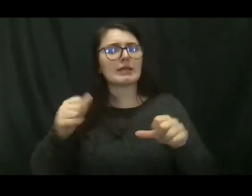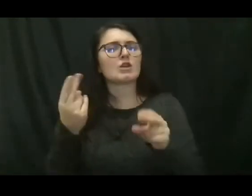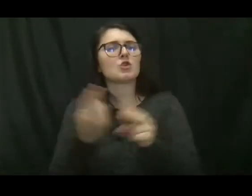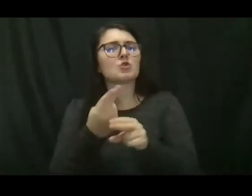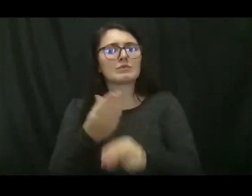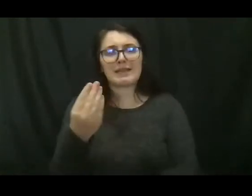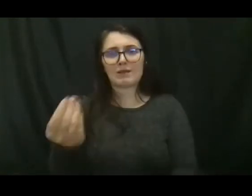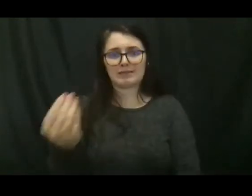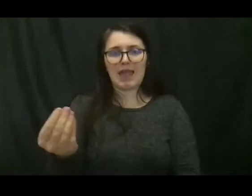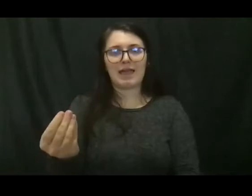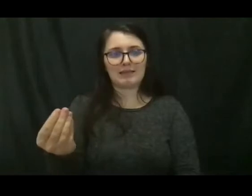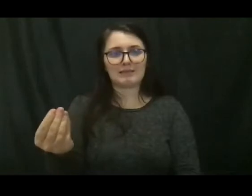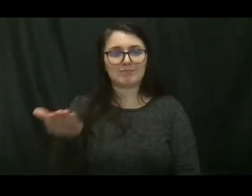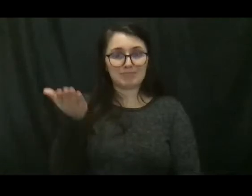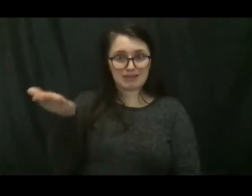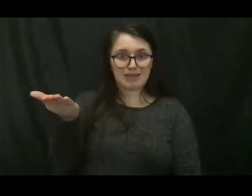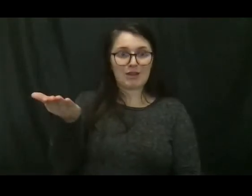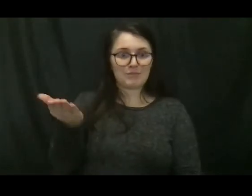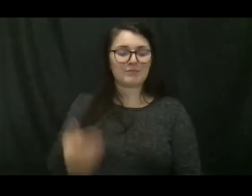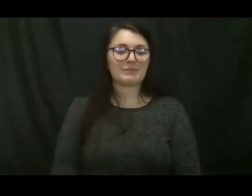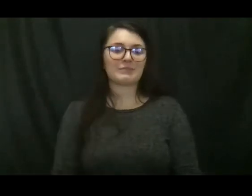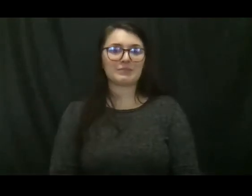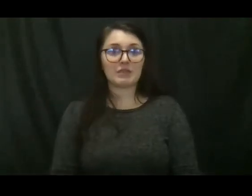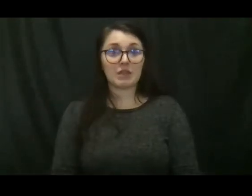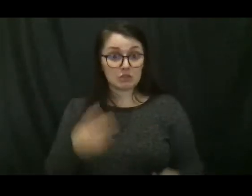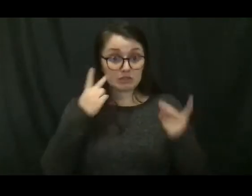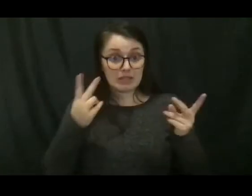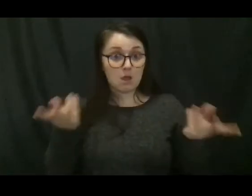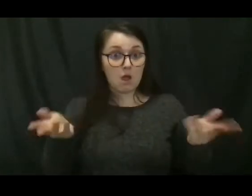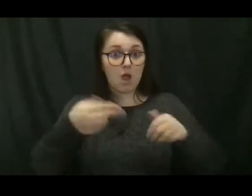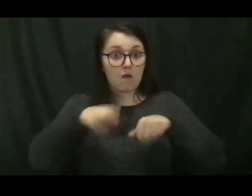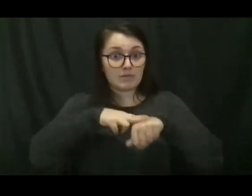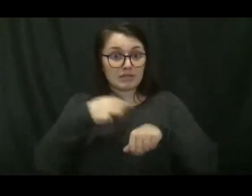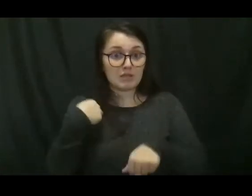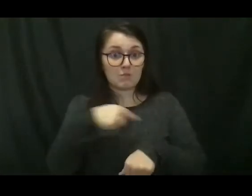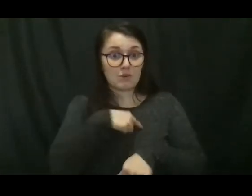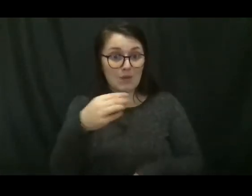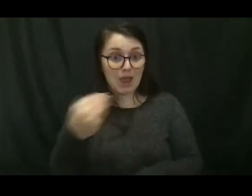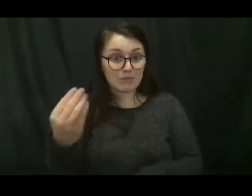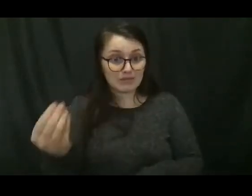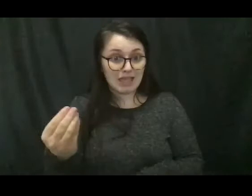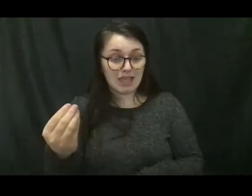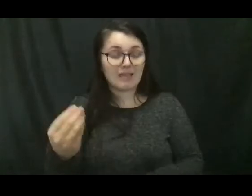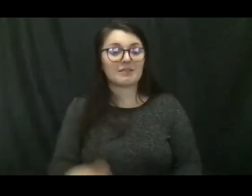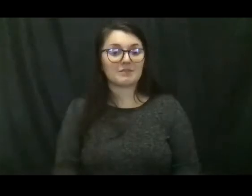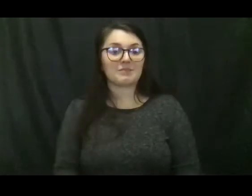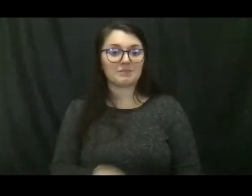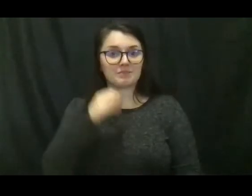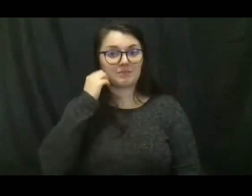here. And as you can see, we're outside. So we only like to take things